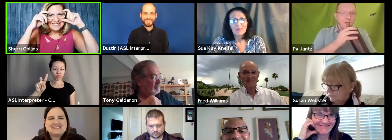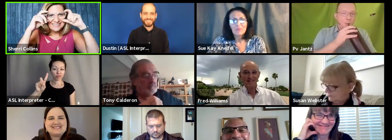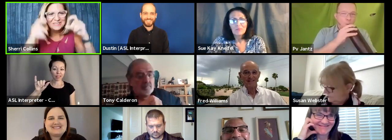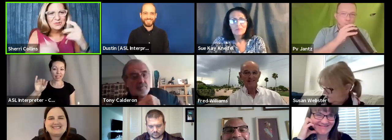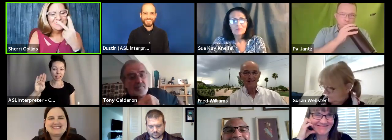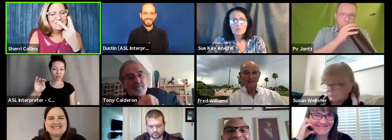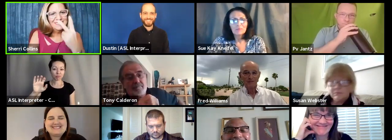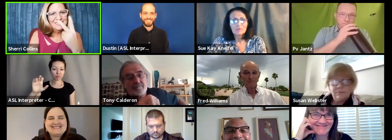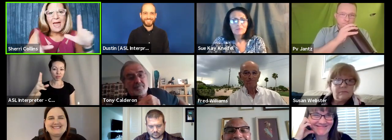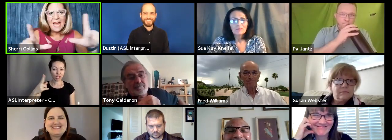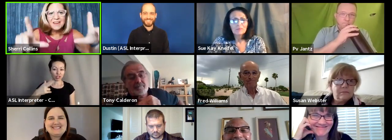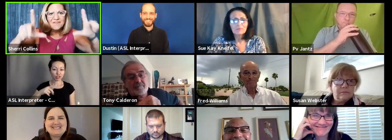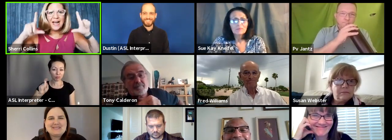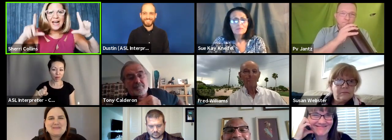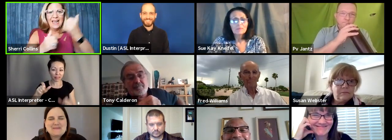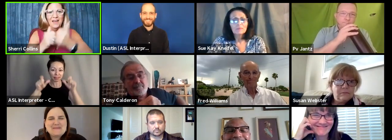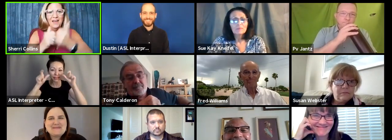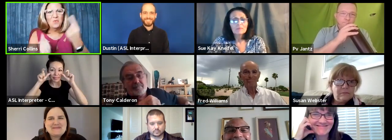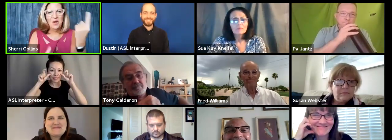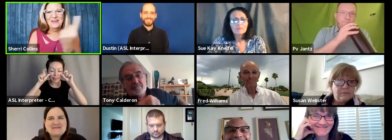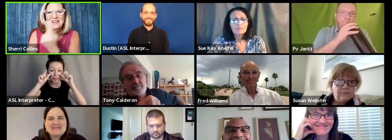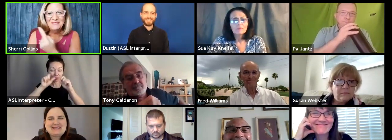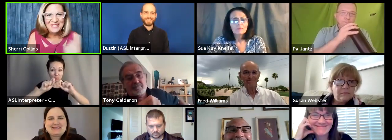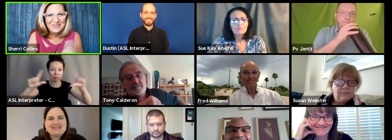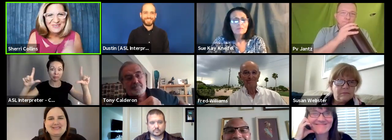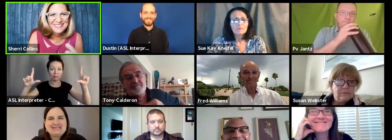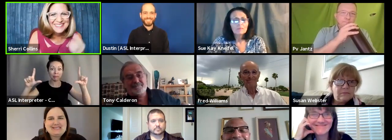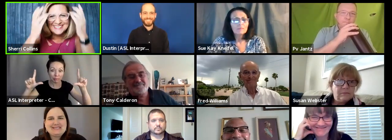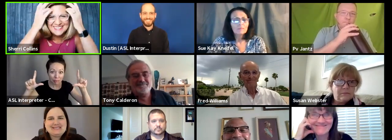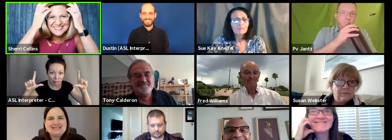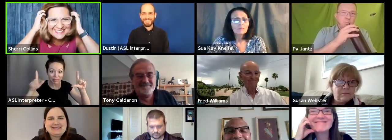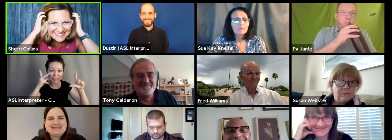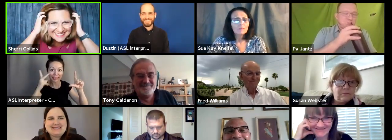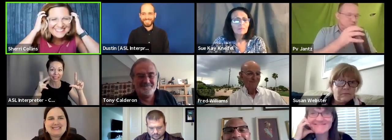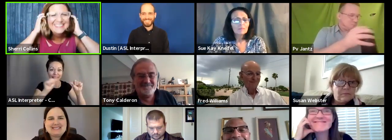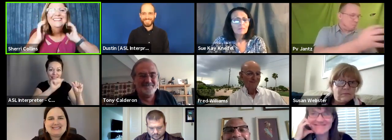reading glasses to magnify every one of you.